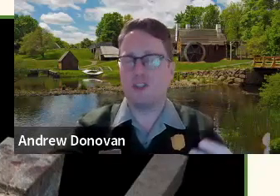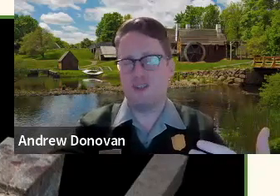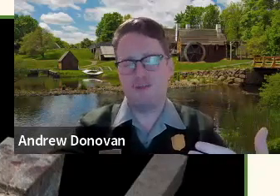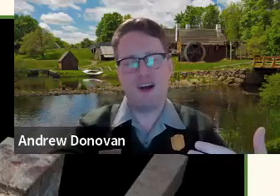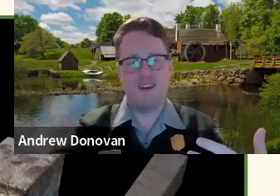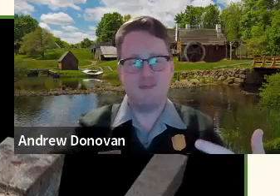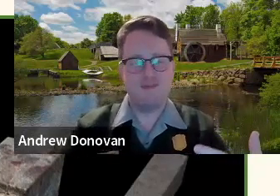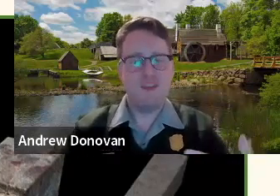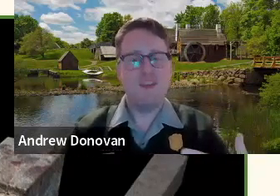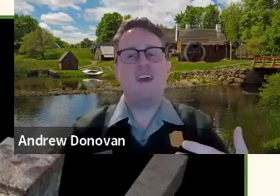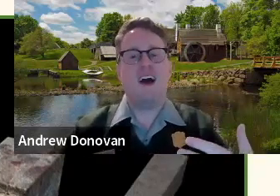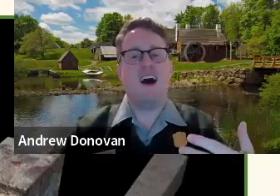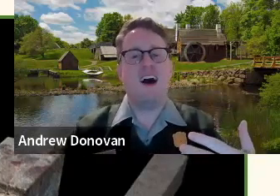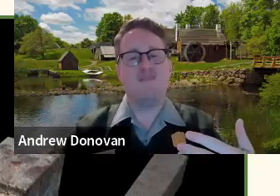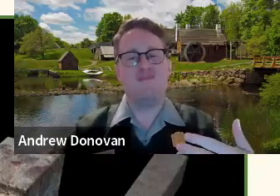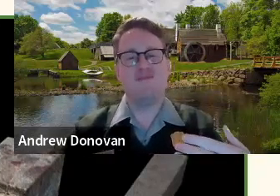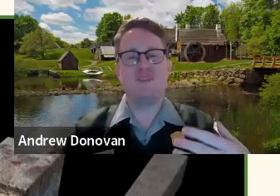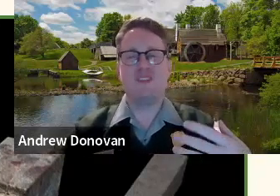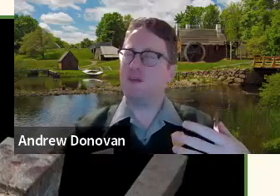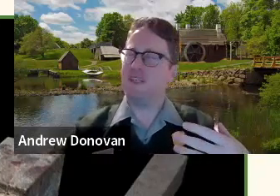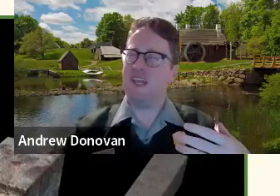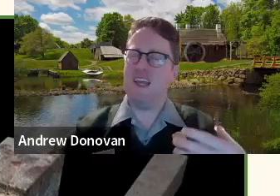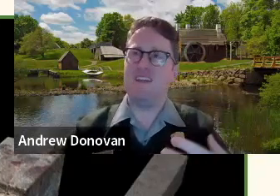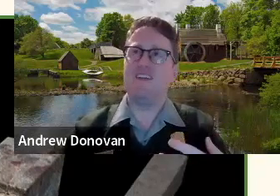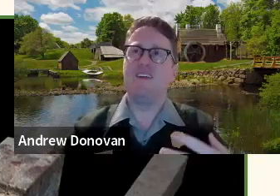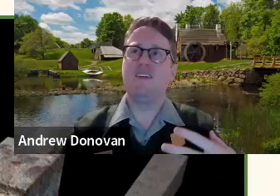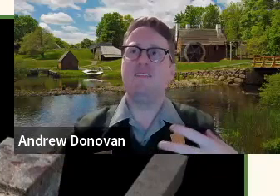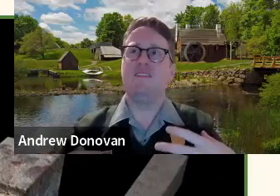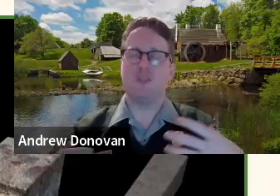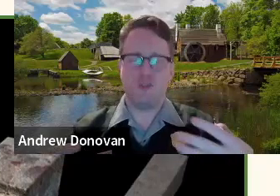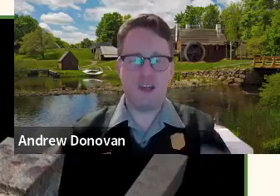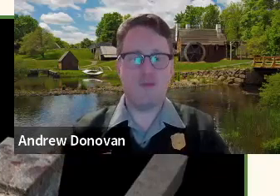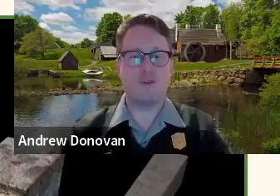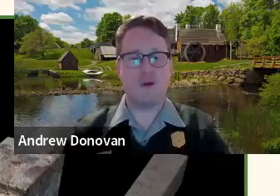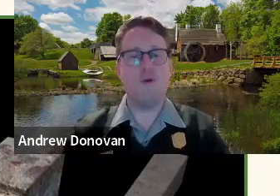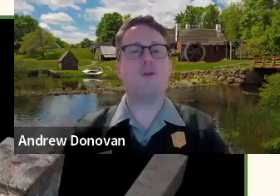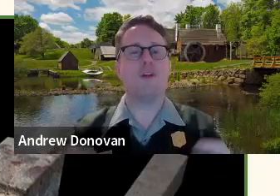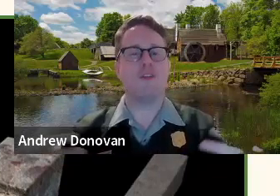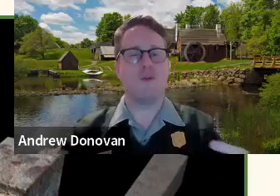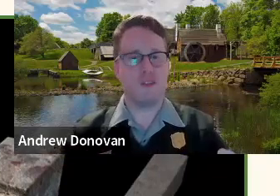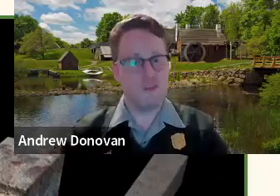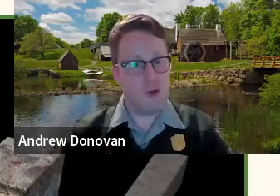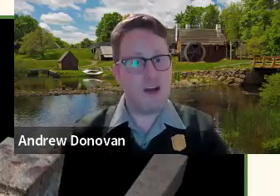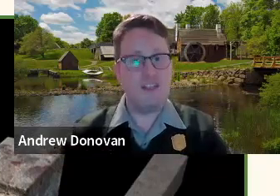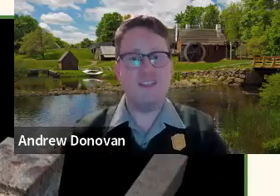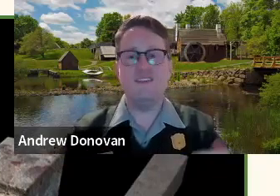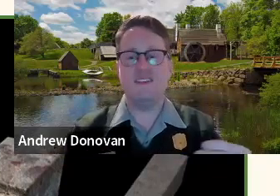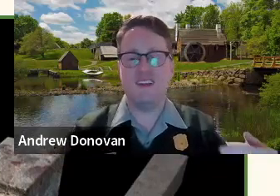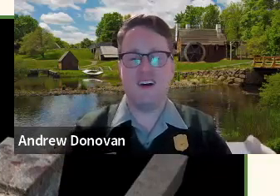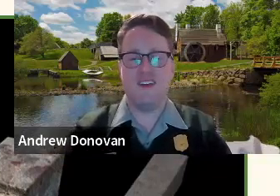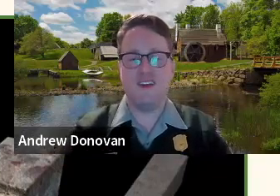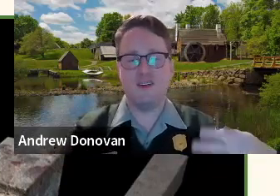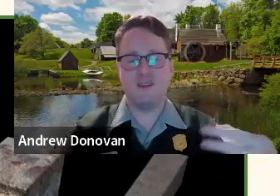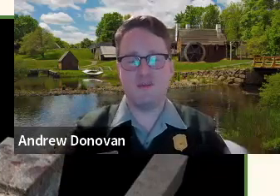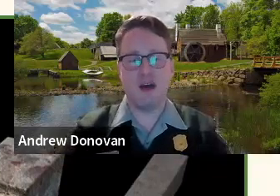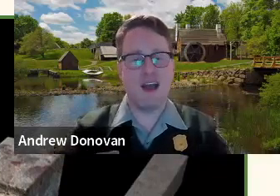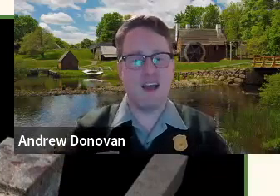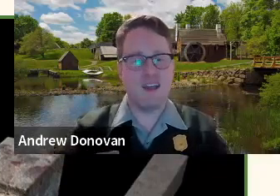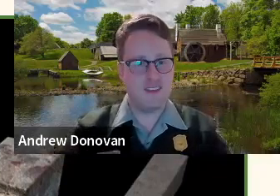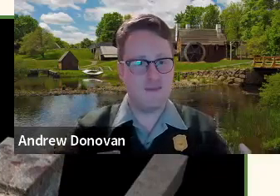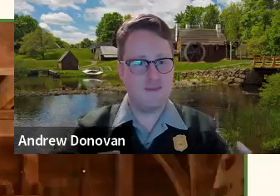a merchant bar. So again, this is an incredible toll on the workers' bodies and on